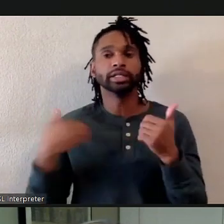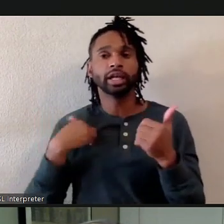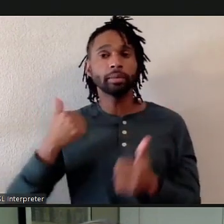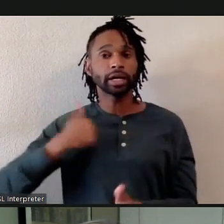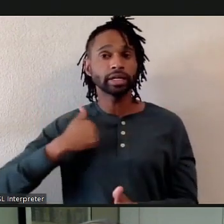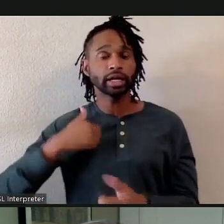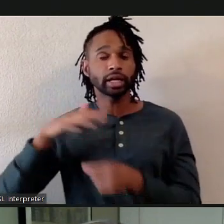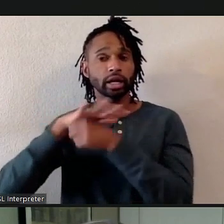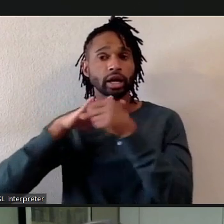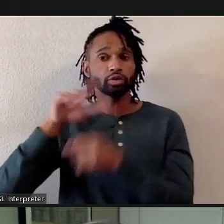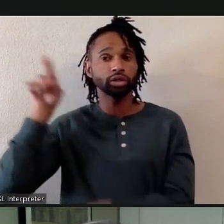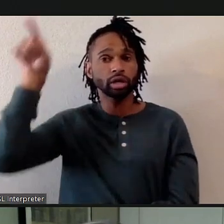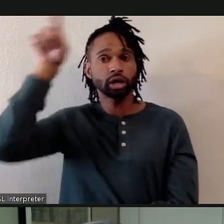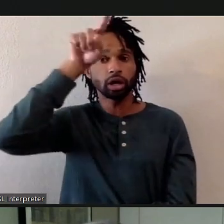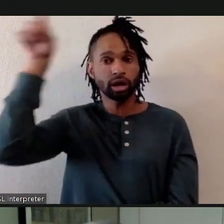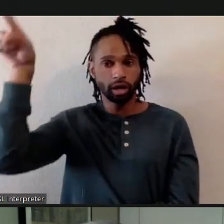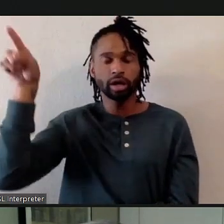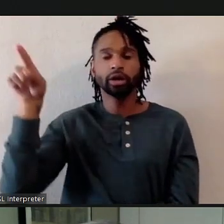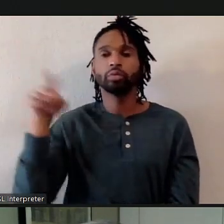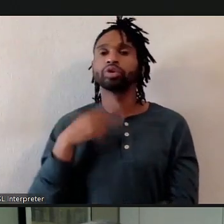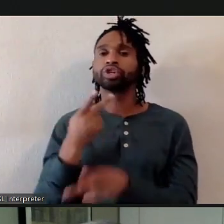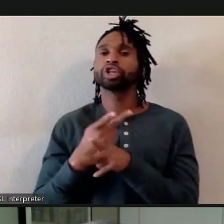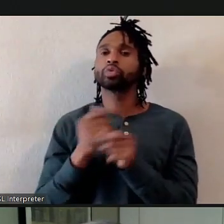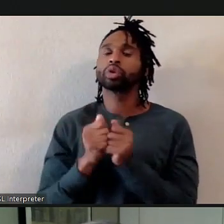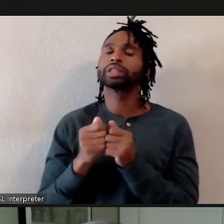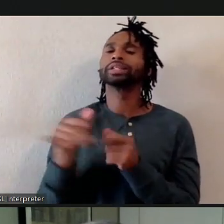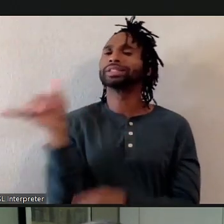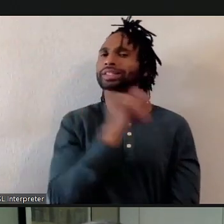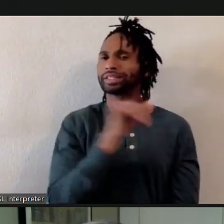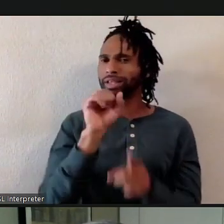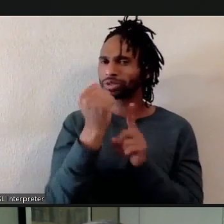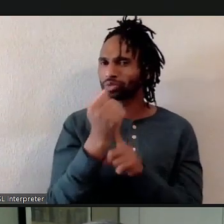that in dealing with sort of similar situations have